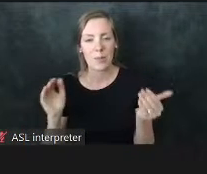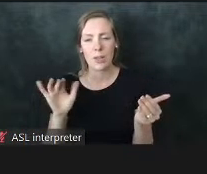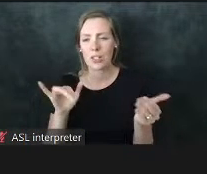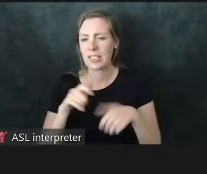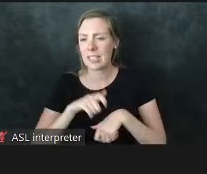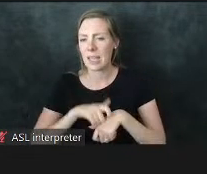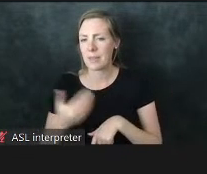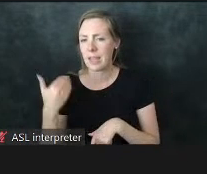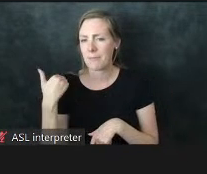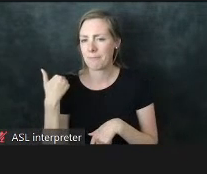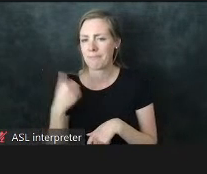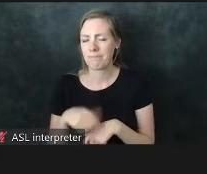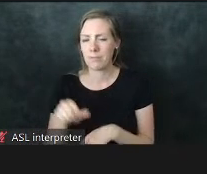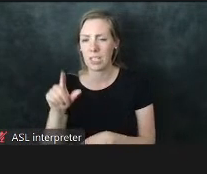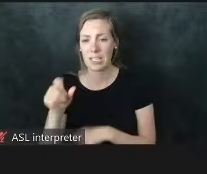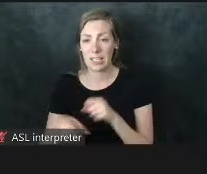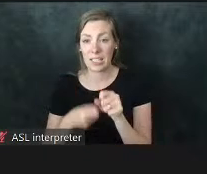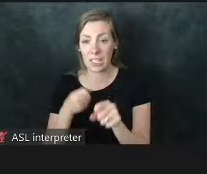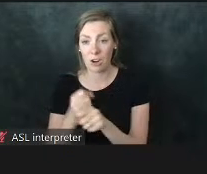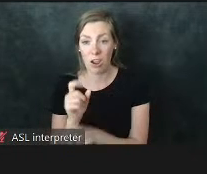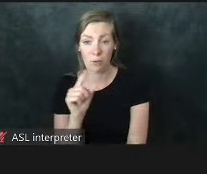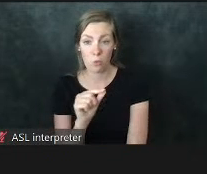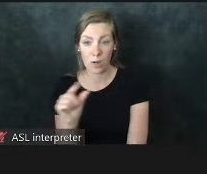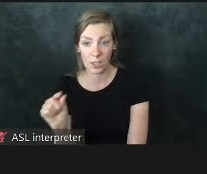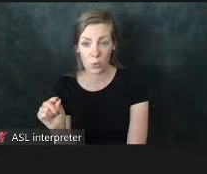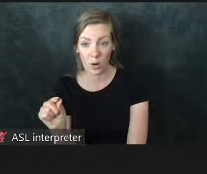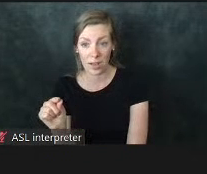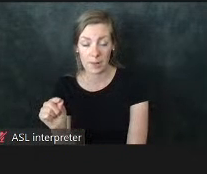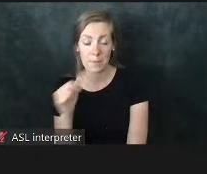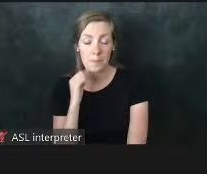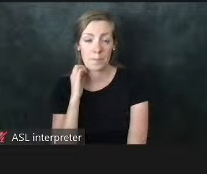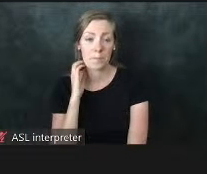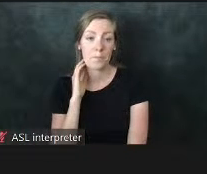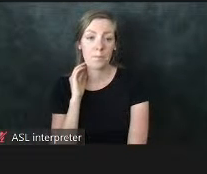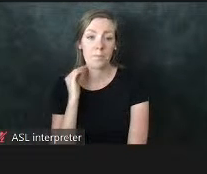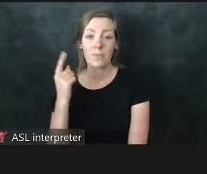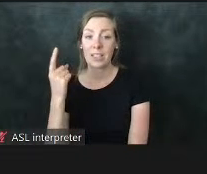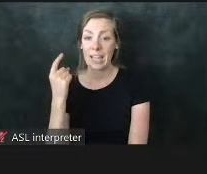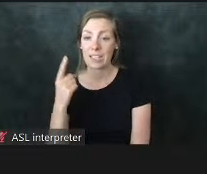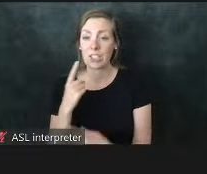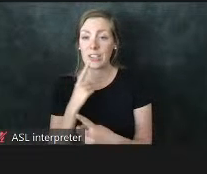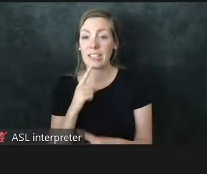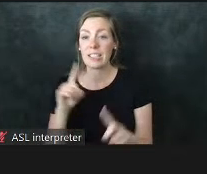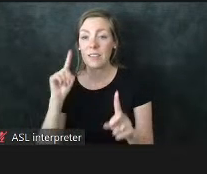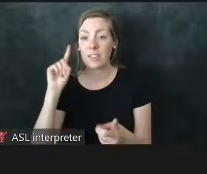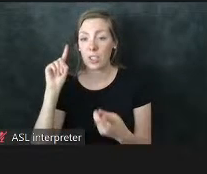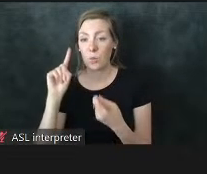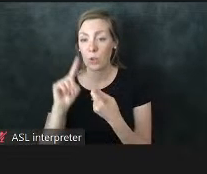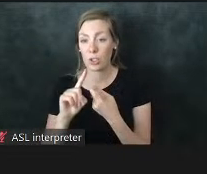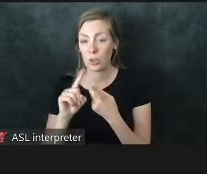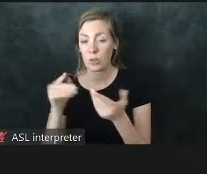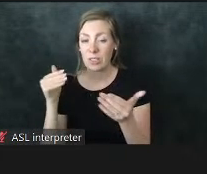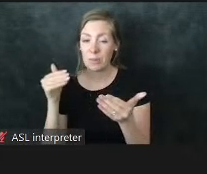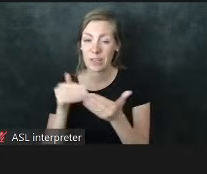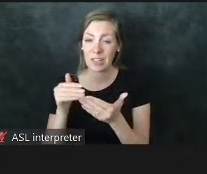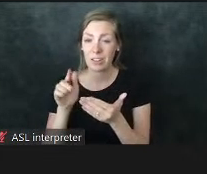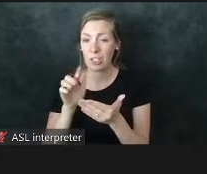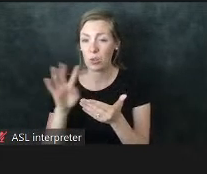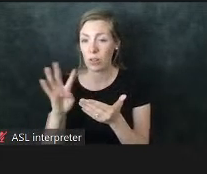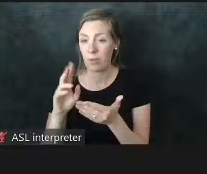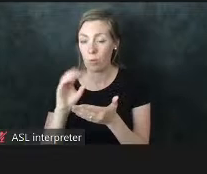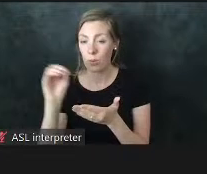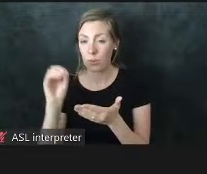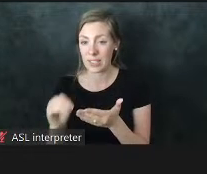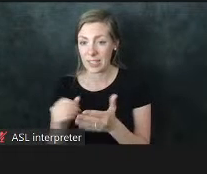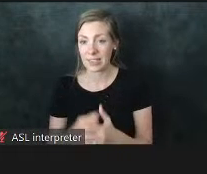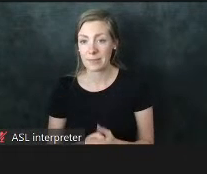octubre a Last 20 year, Sonoma Water and its retail El año customers successfully reduced Russian River diversions by nearly 20%. pagaron inversión